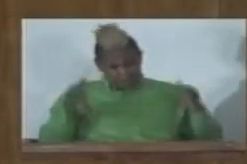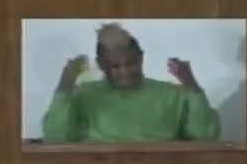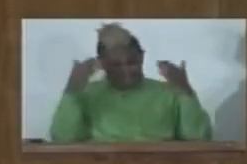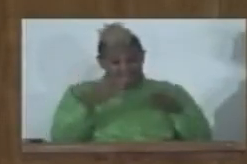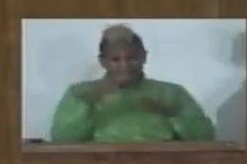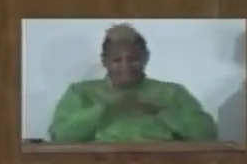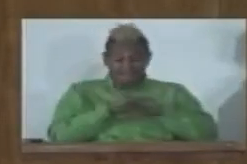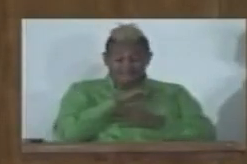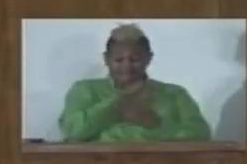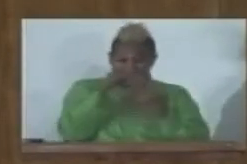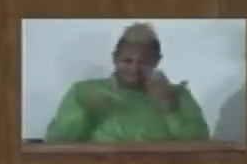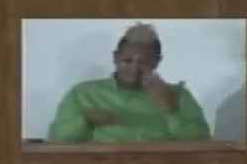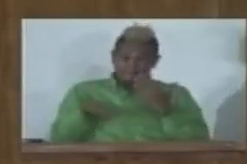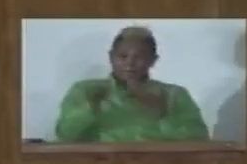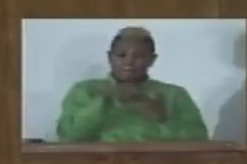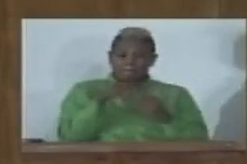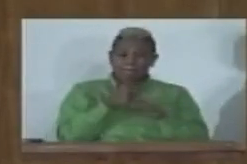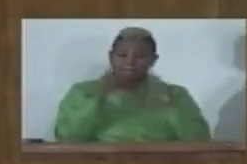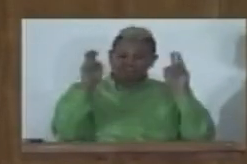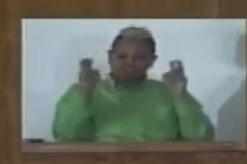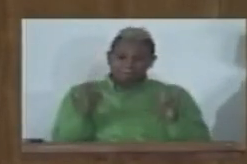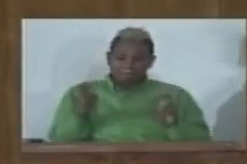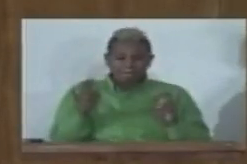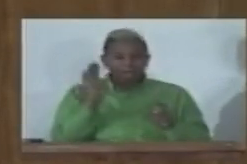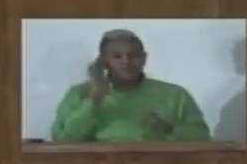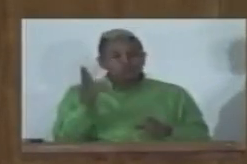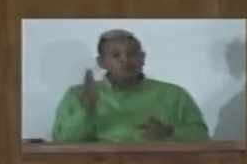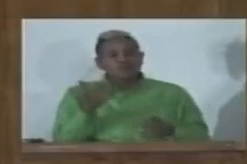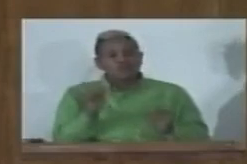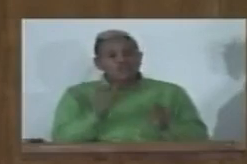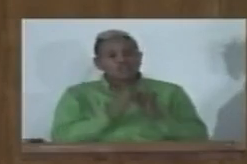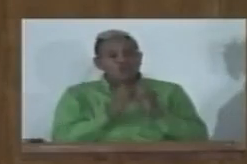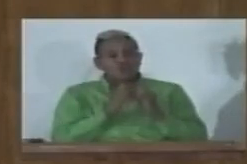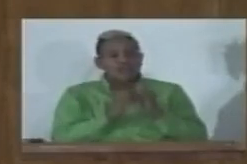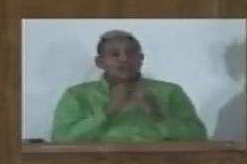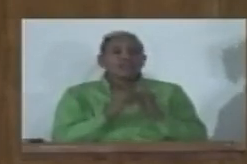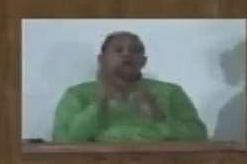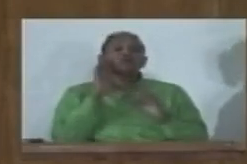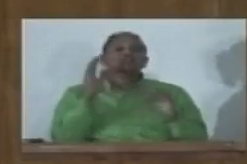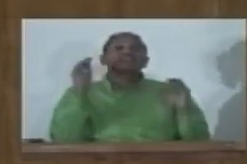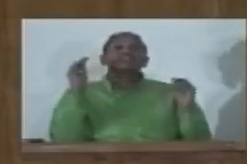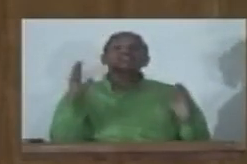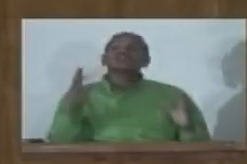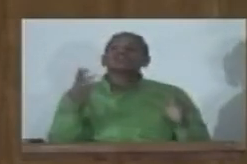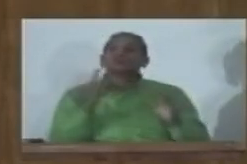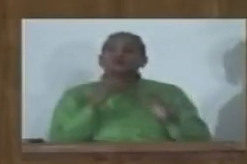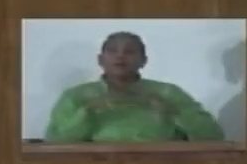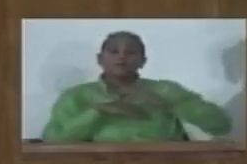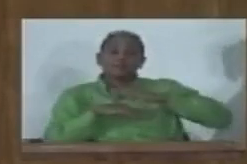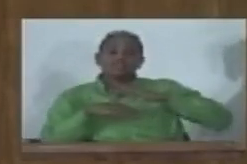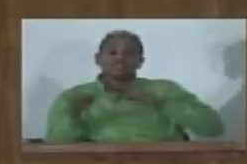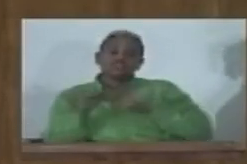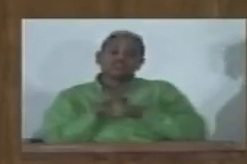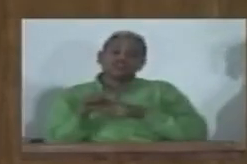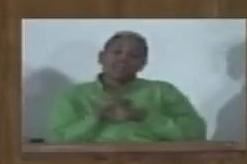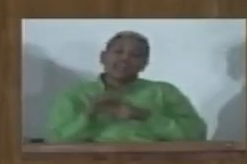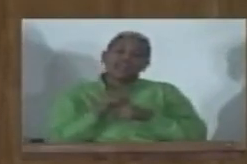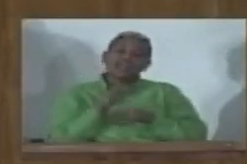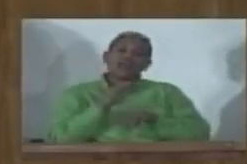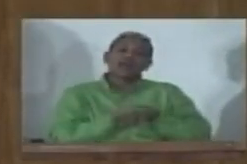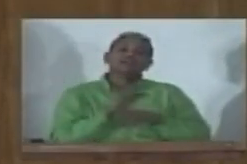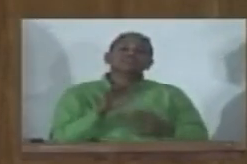on these issues, it will see to correct it. And if the teachers get a basic training on